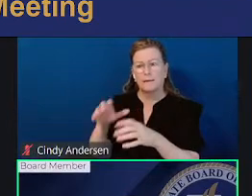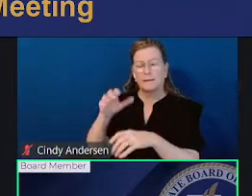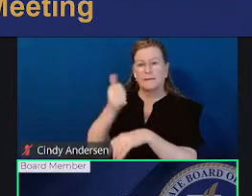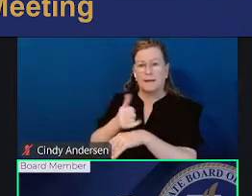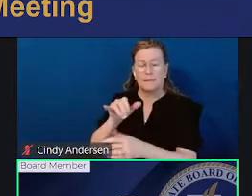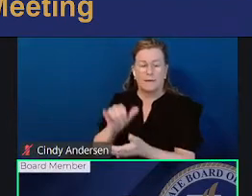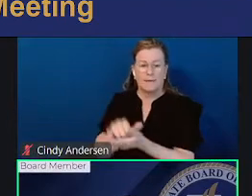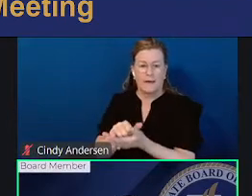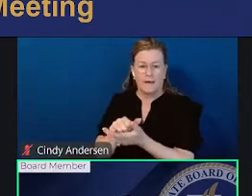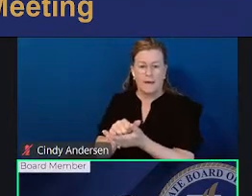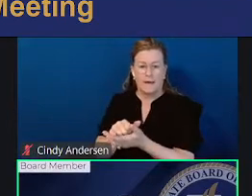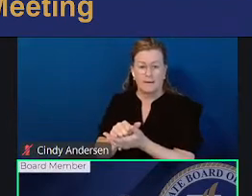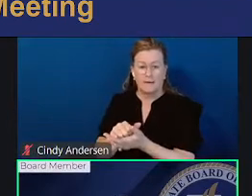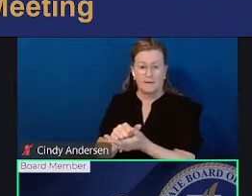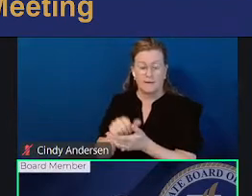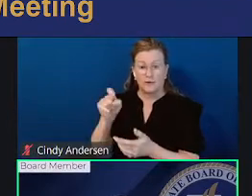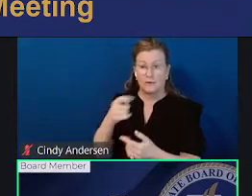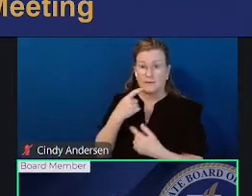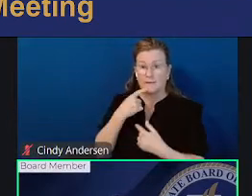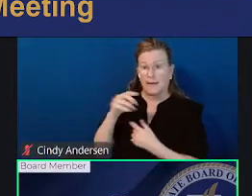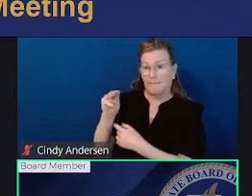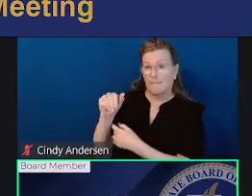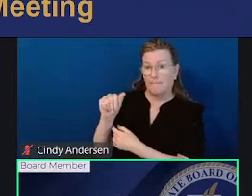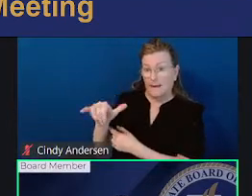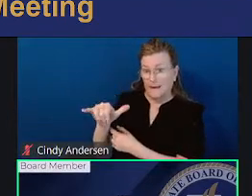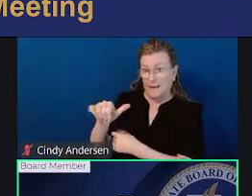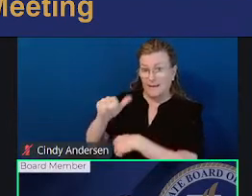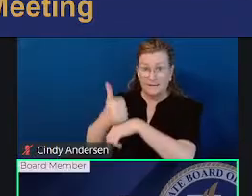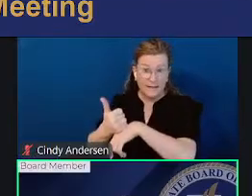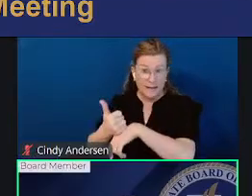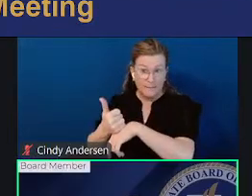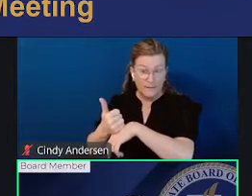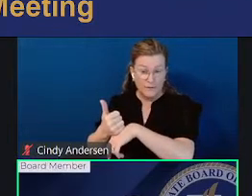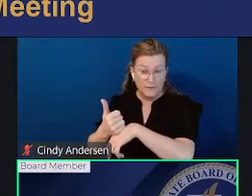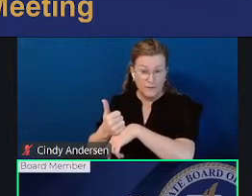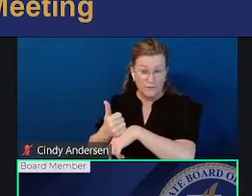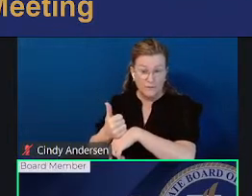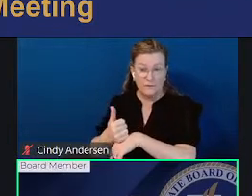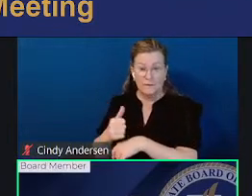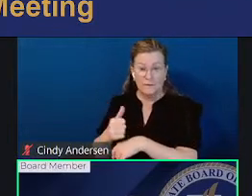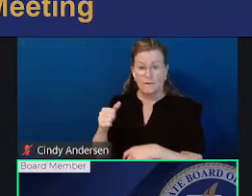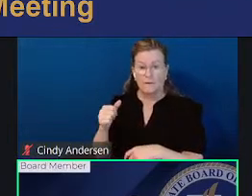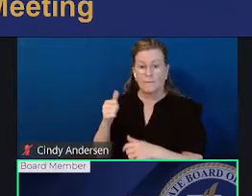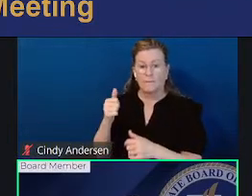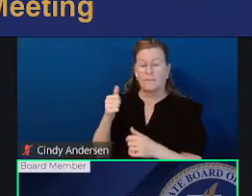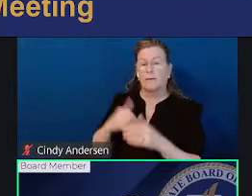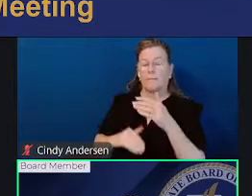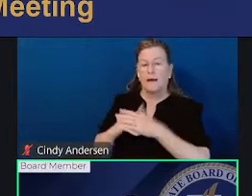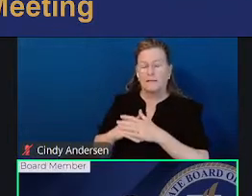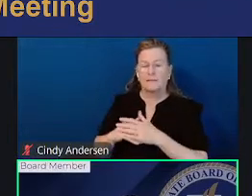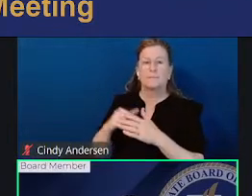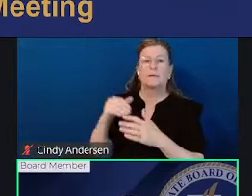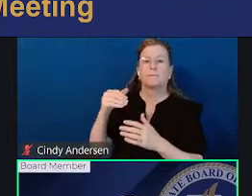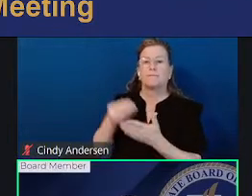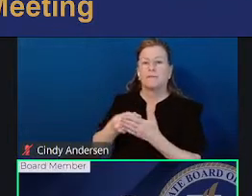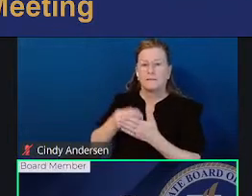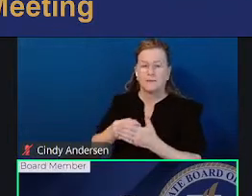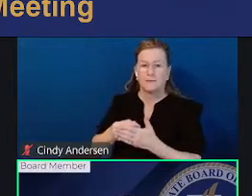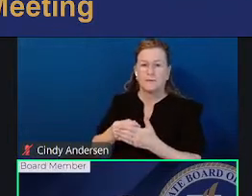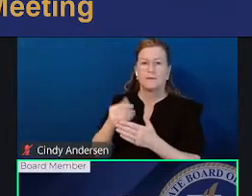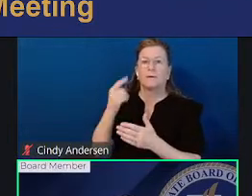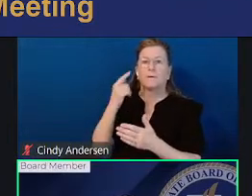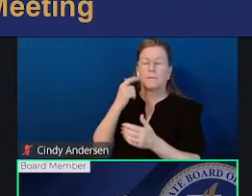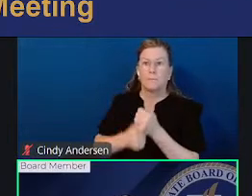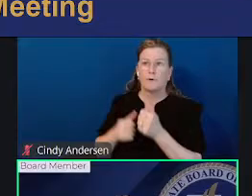that? Should it be a may establish a maximum fiscal cap per entity per fiscal year for